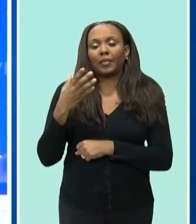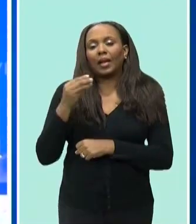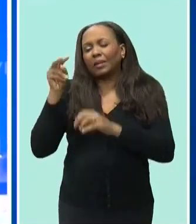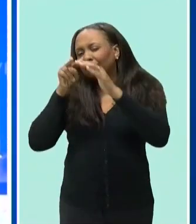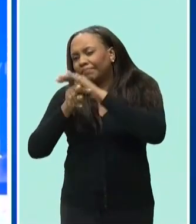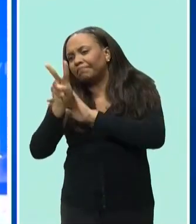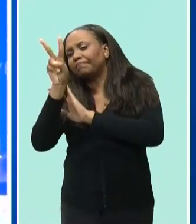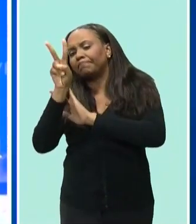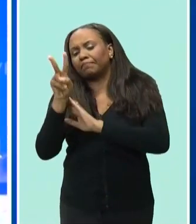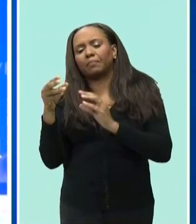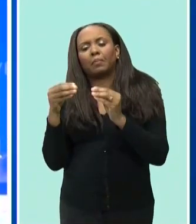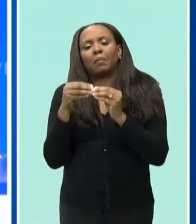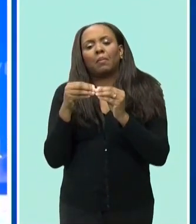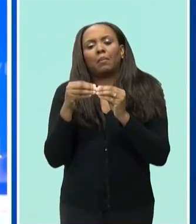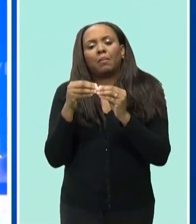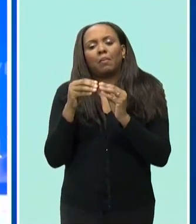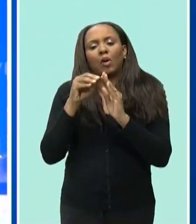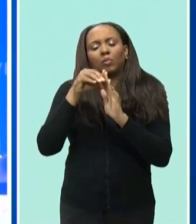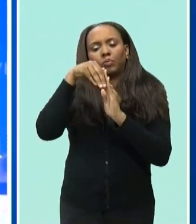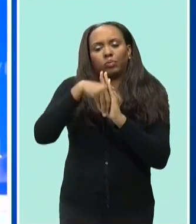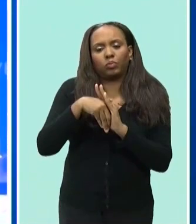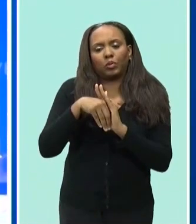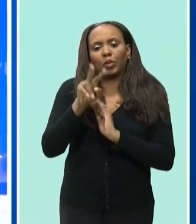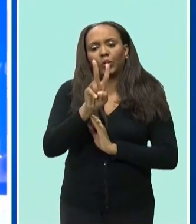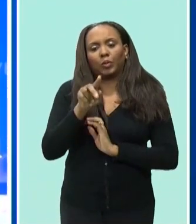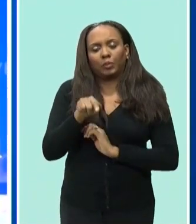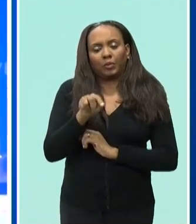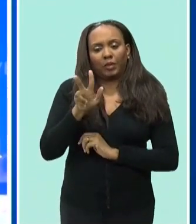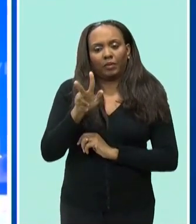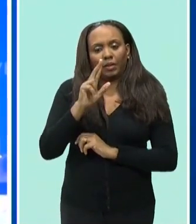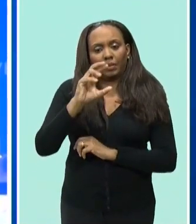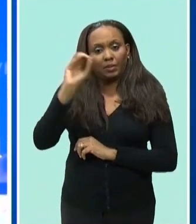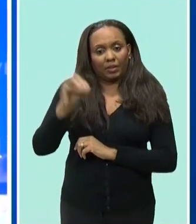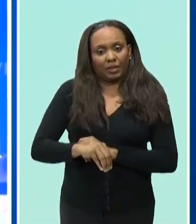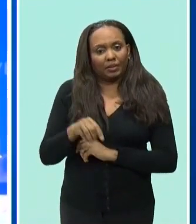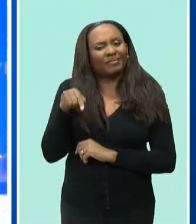projected to further slow to 3.3% in 2019.